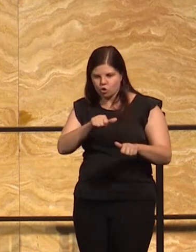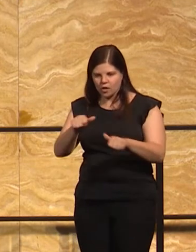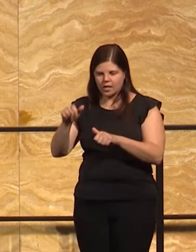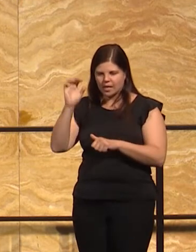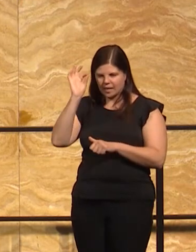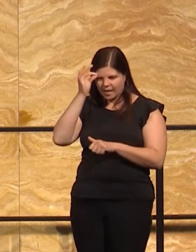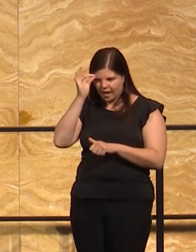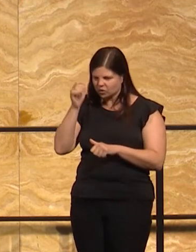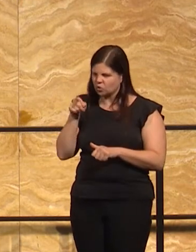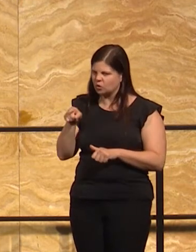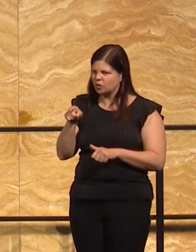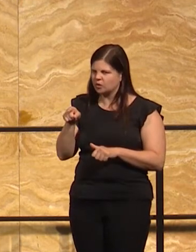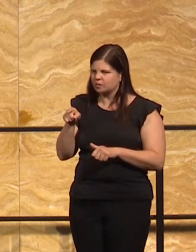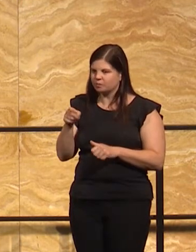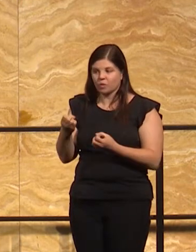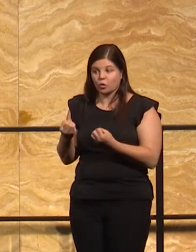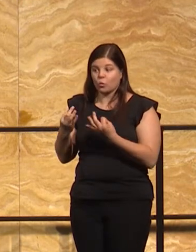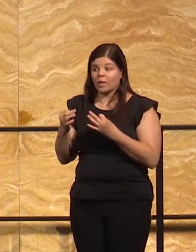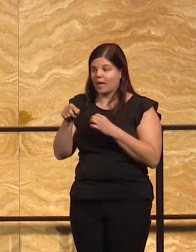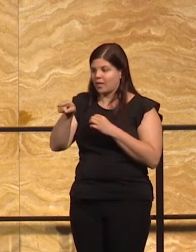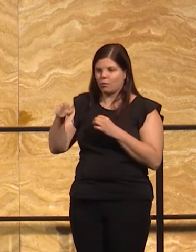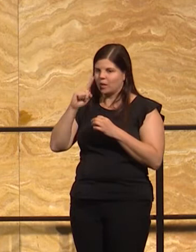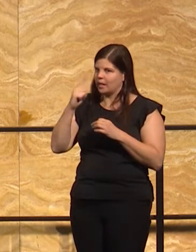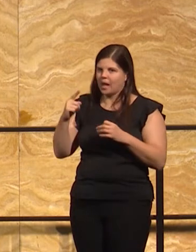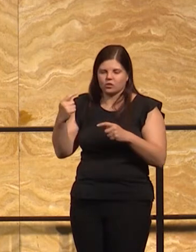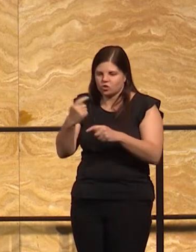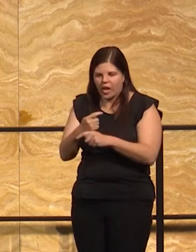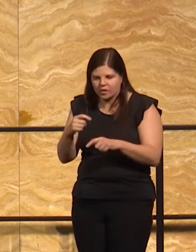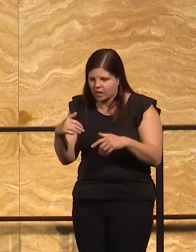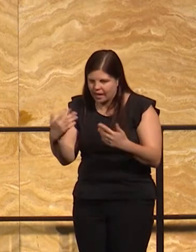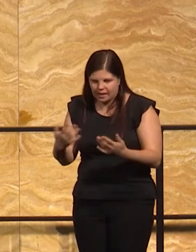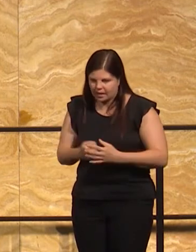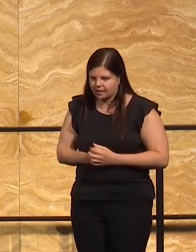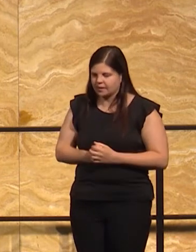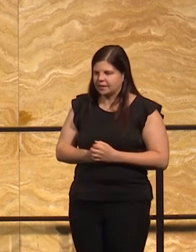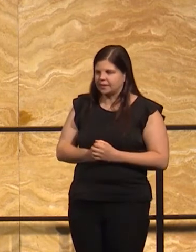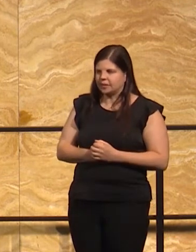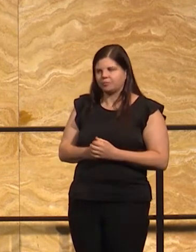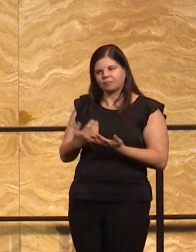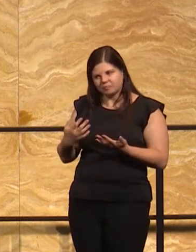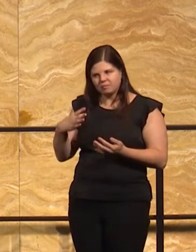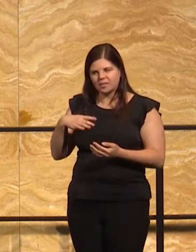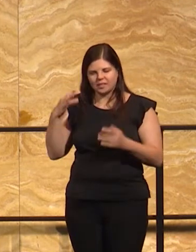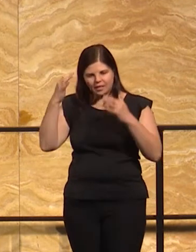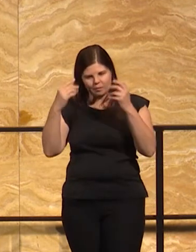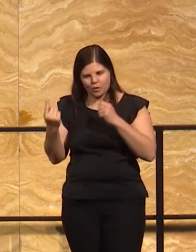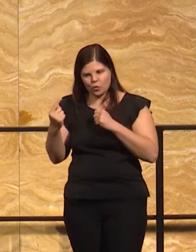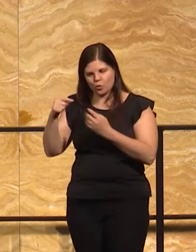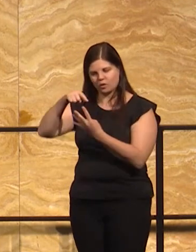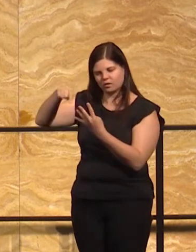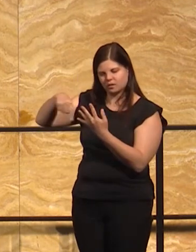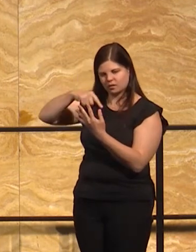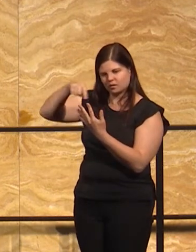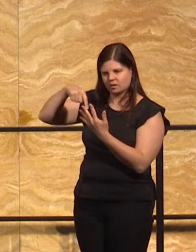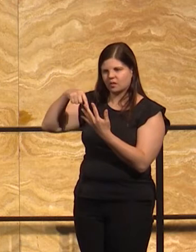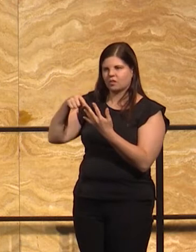whom you cannot make any meaningful change happen. Then you cannot be talking about that multilateral system without talking